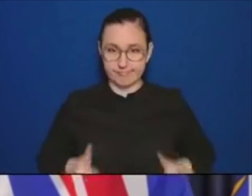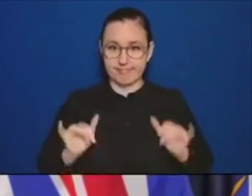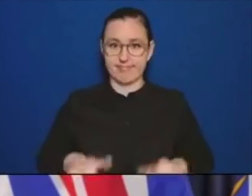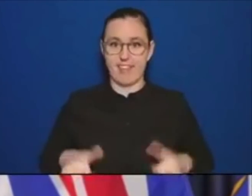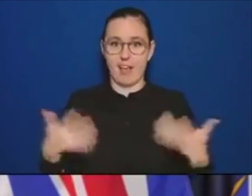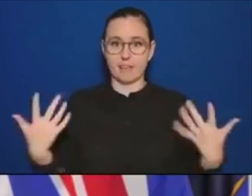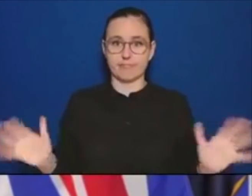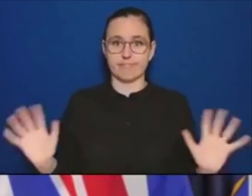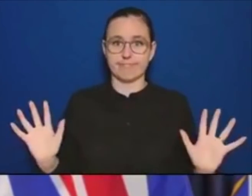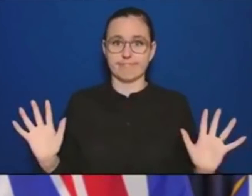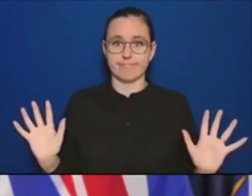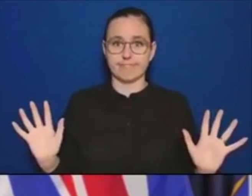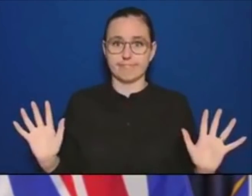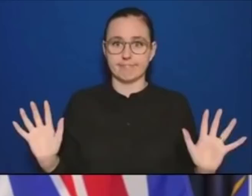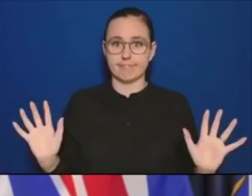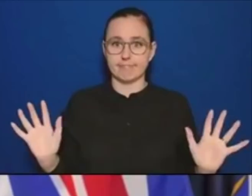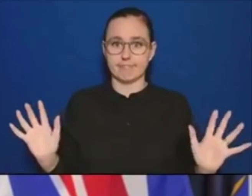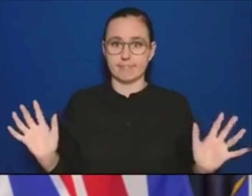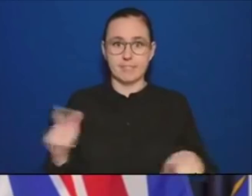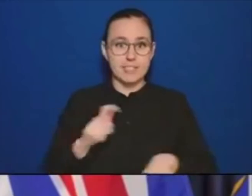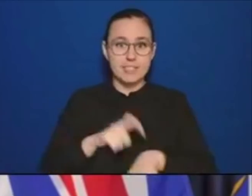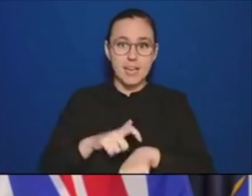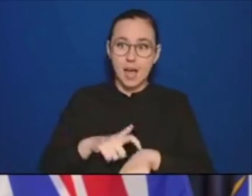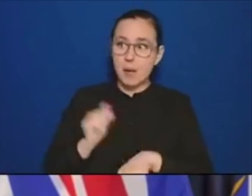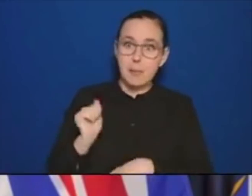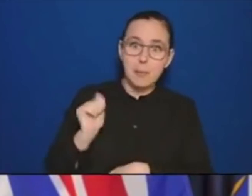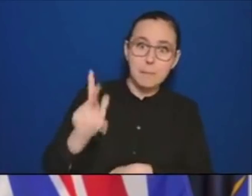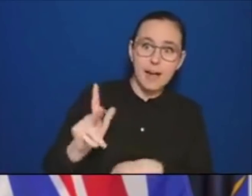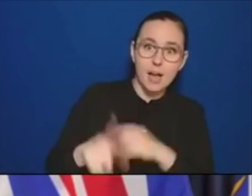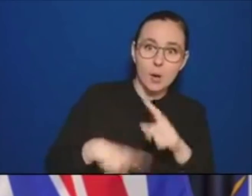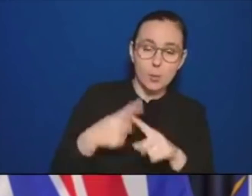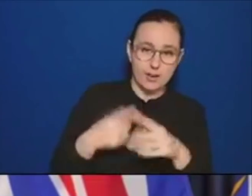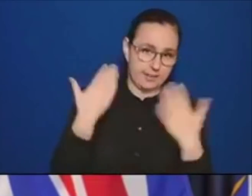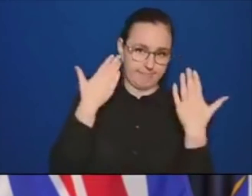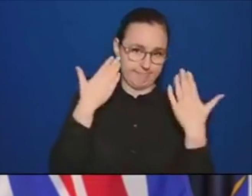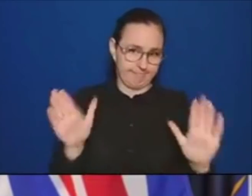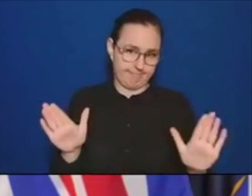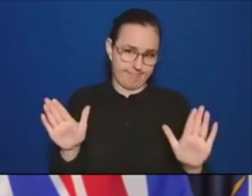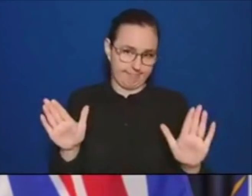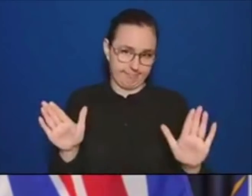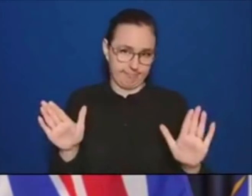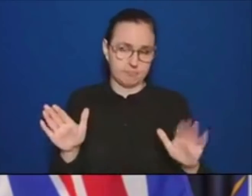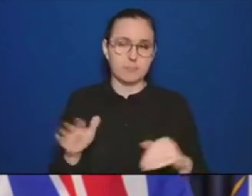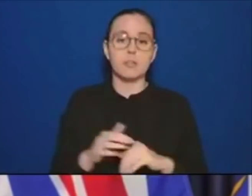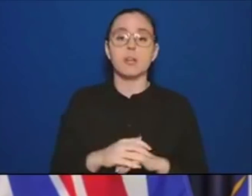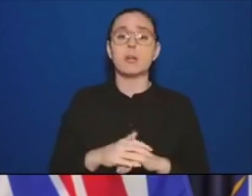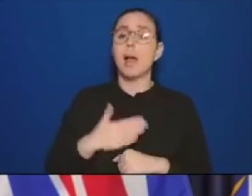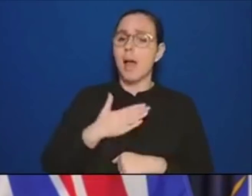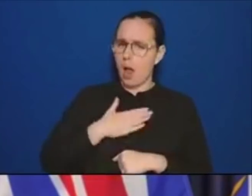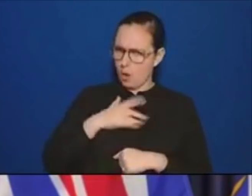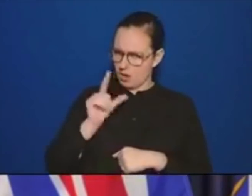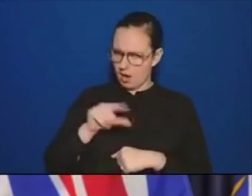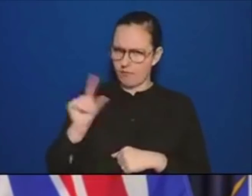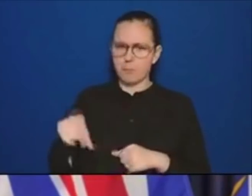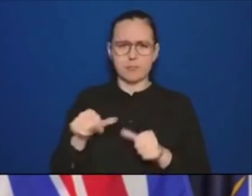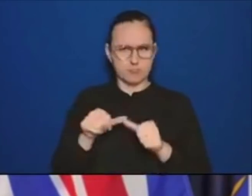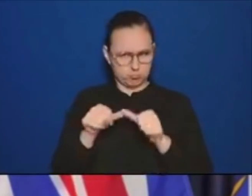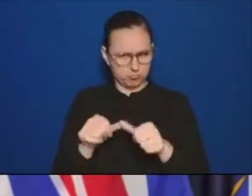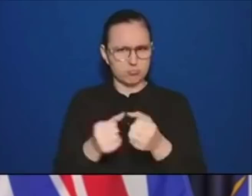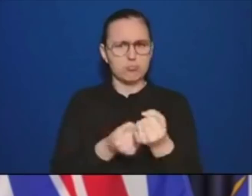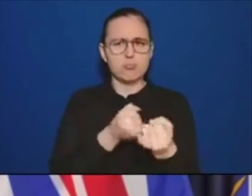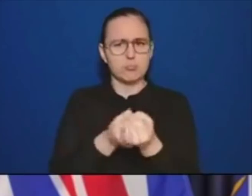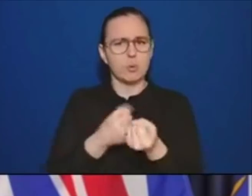known. However, in the meantime, the province will be here and will continue to provide the emergency supports that people